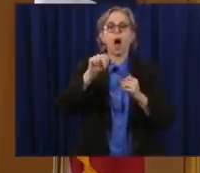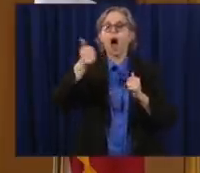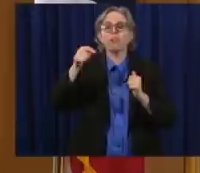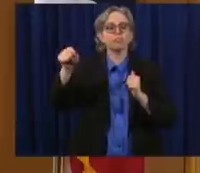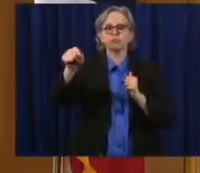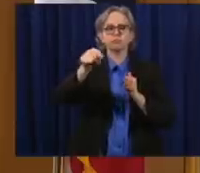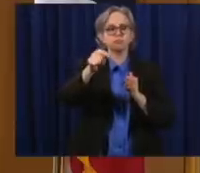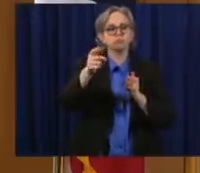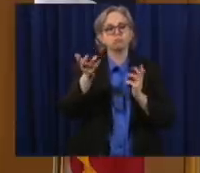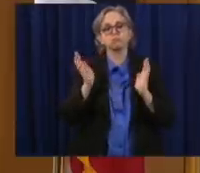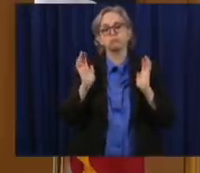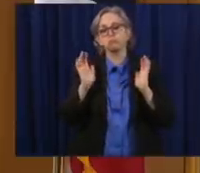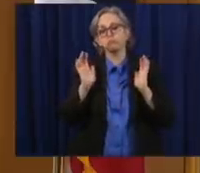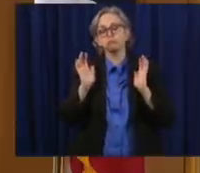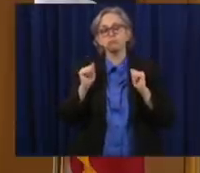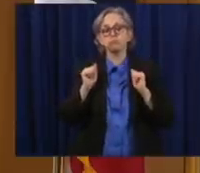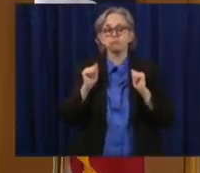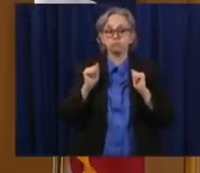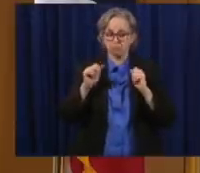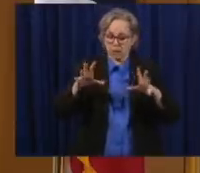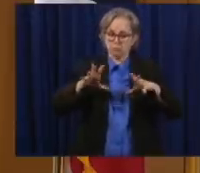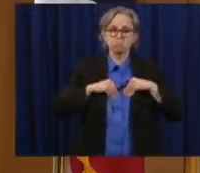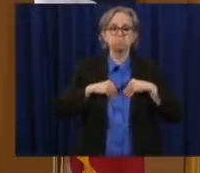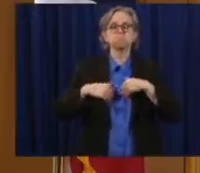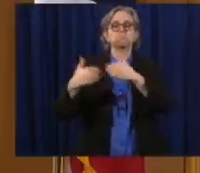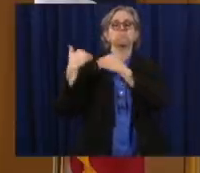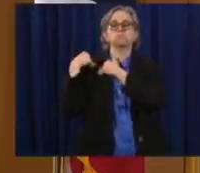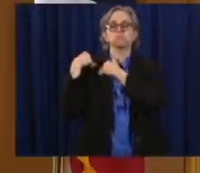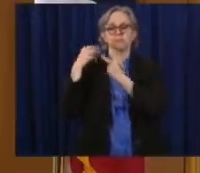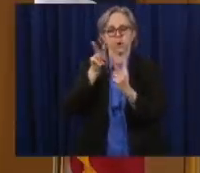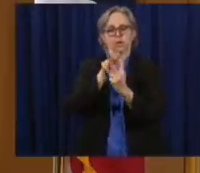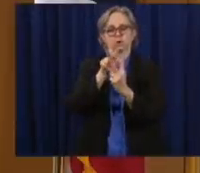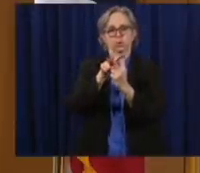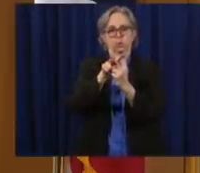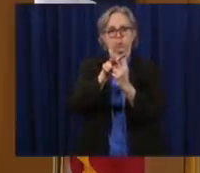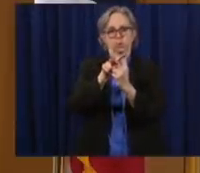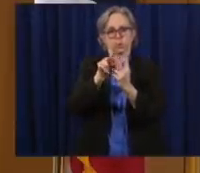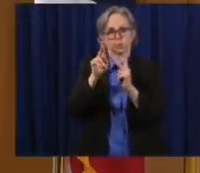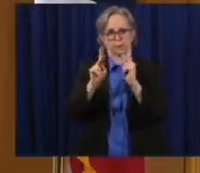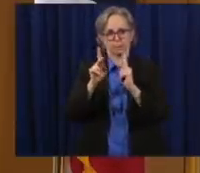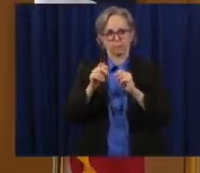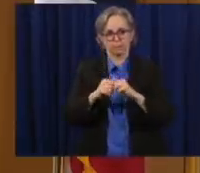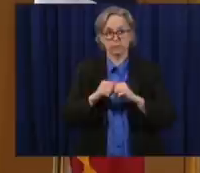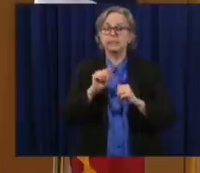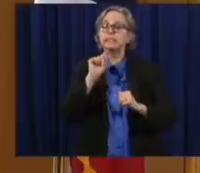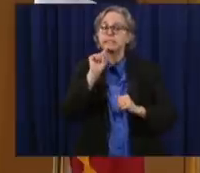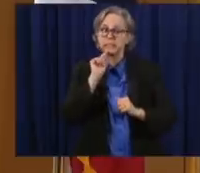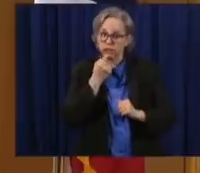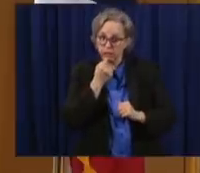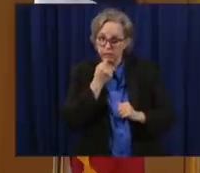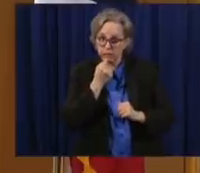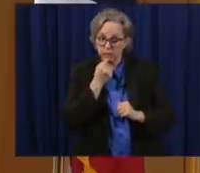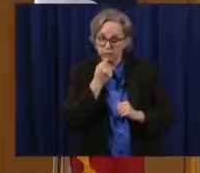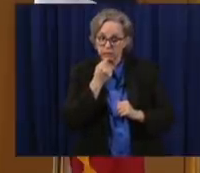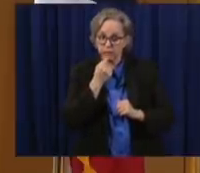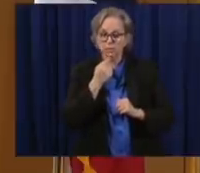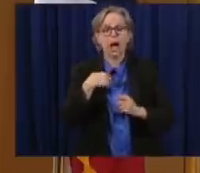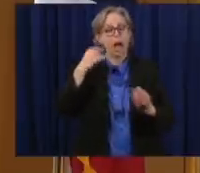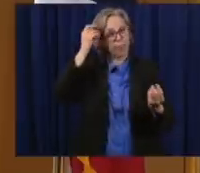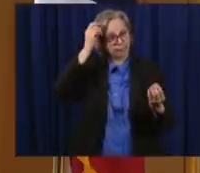The only thing I can say is that I take that responsibility extremely seriously. I think about it a